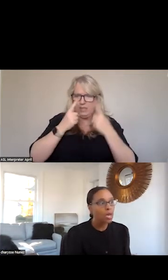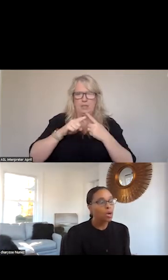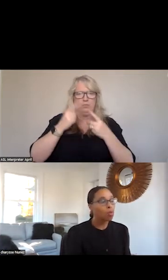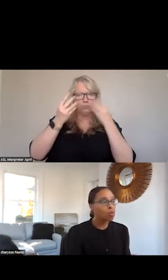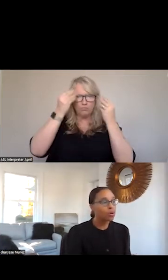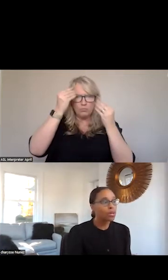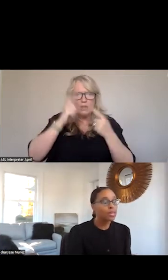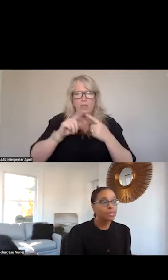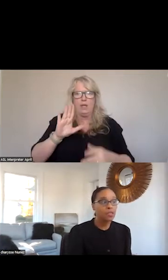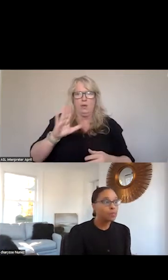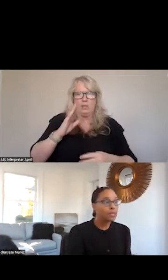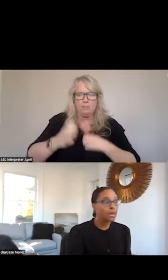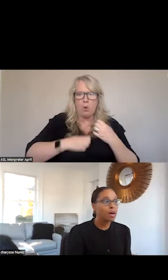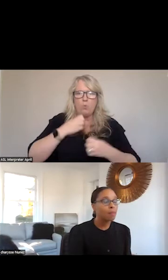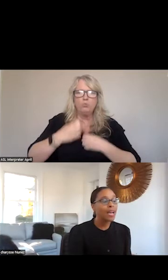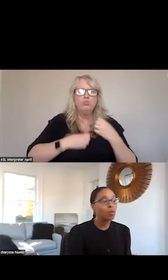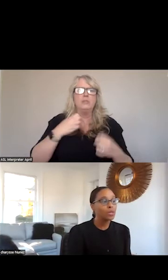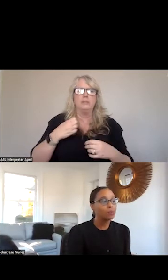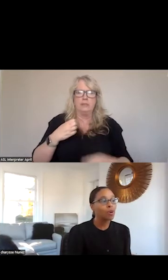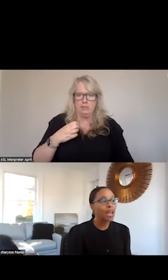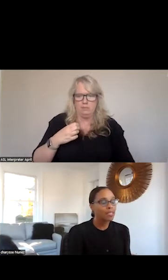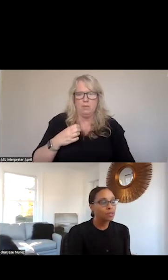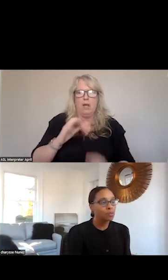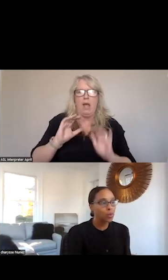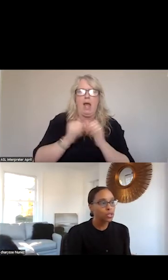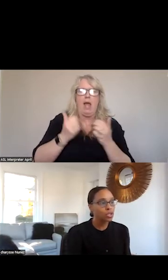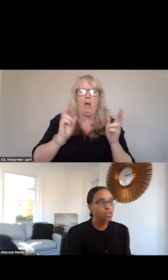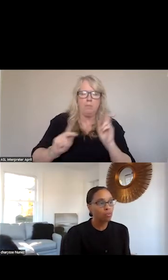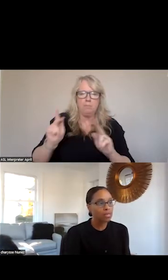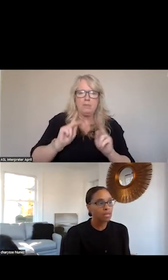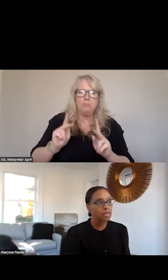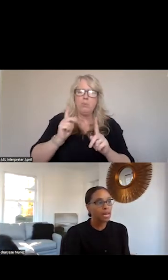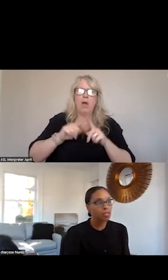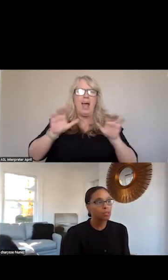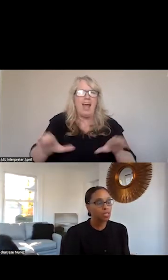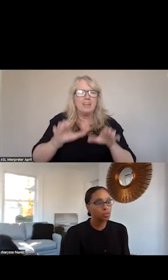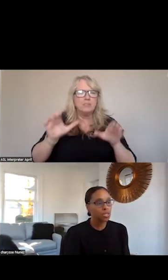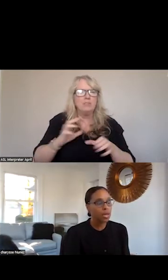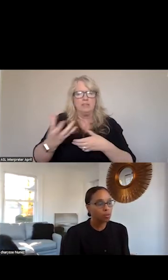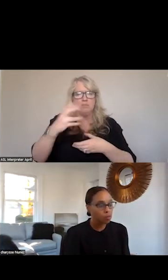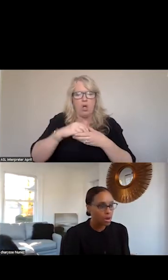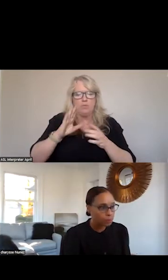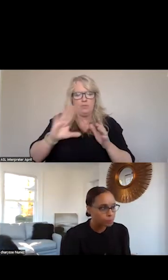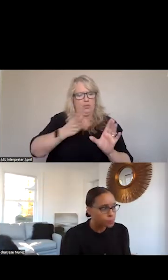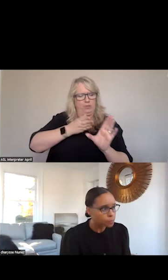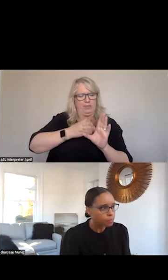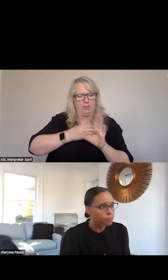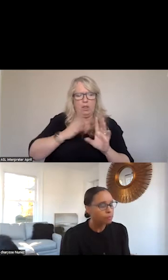emotions, or it could be how people are actively working to address psychological issues in a healthy